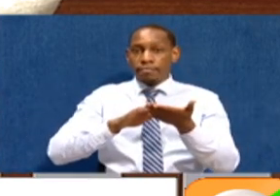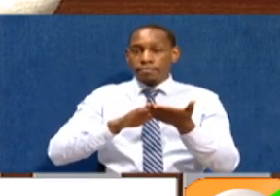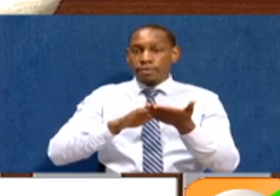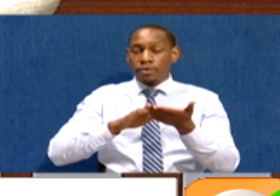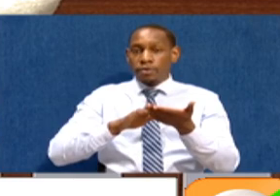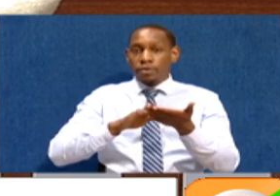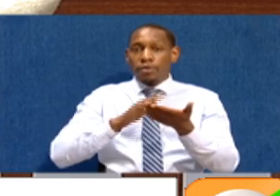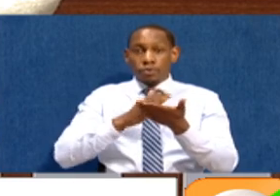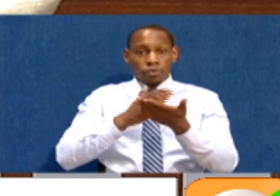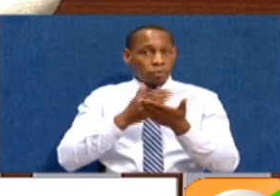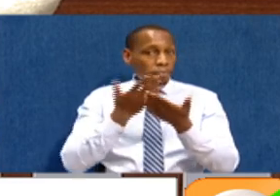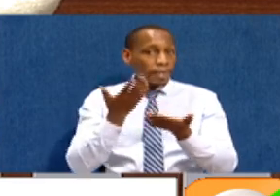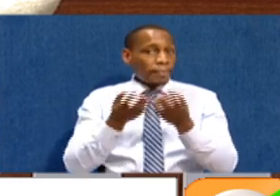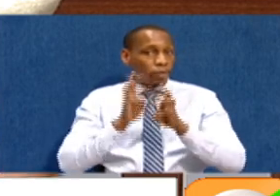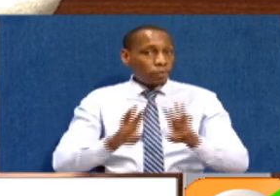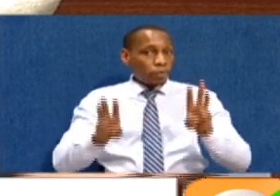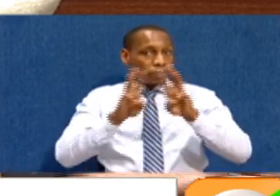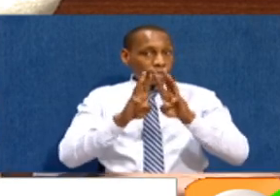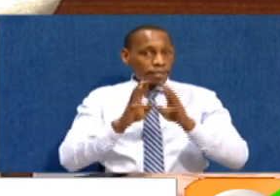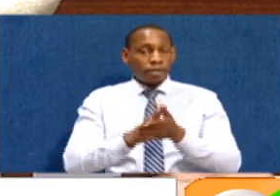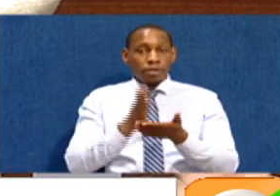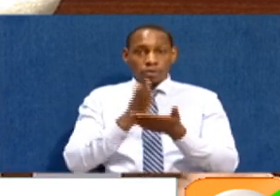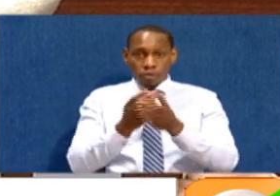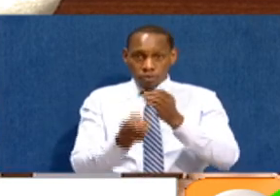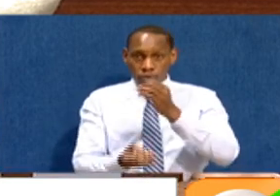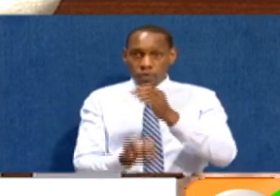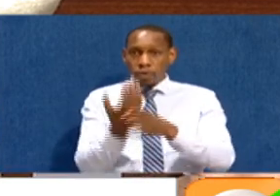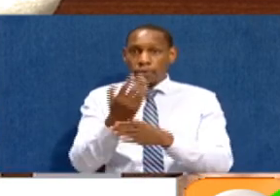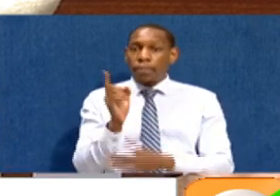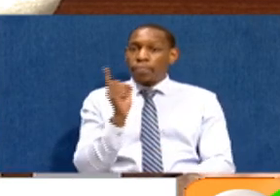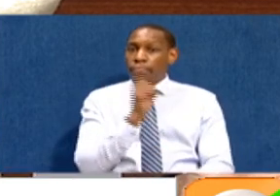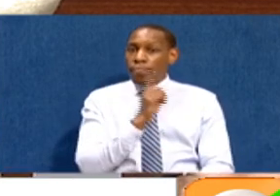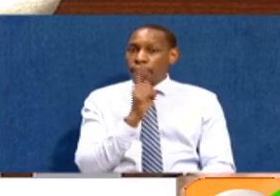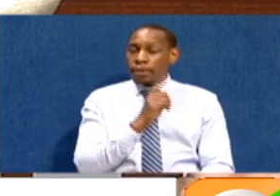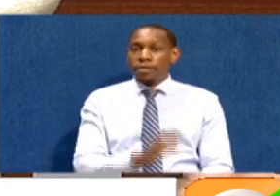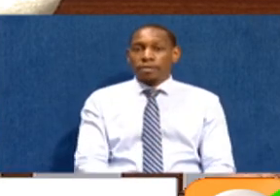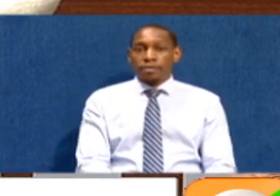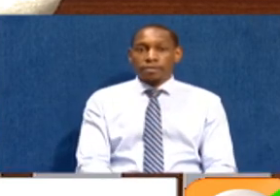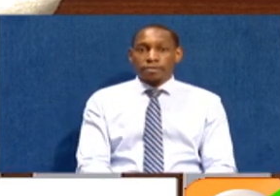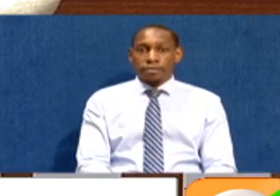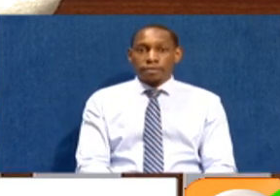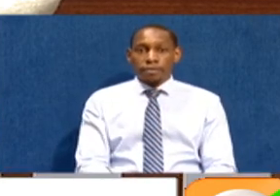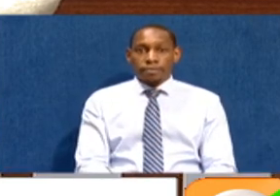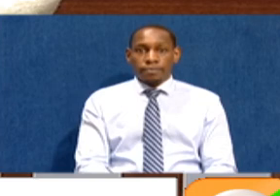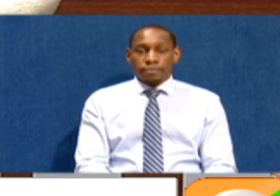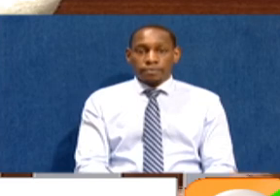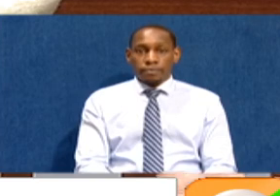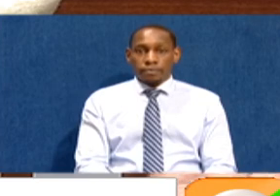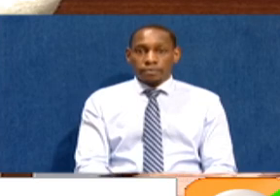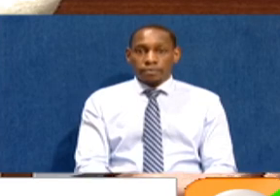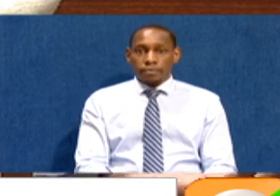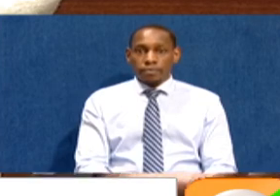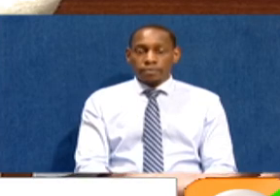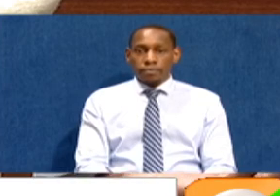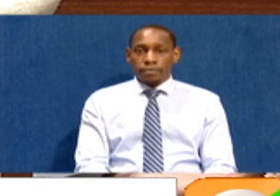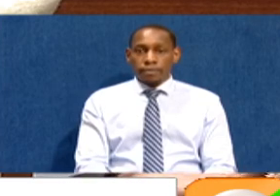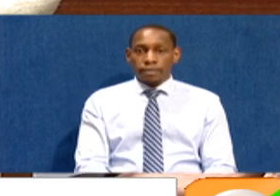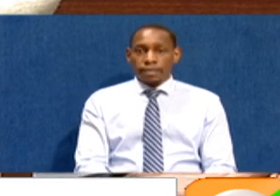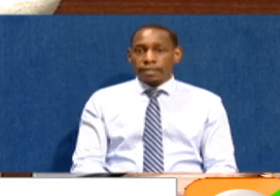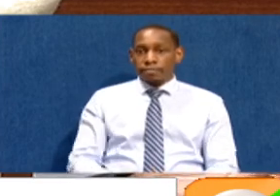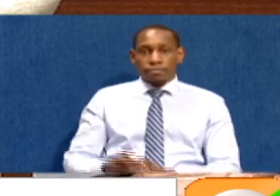as there is merit, you are setting us up. We looked into the abyss in